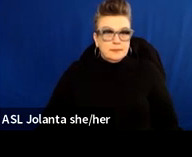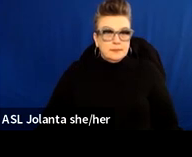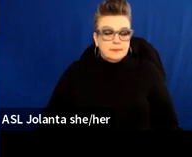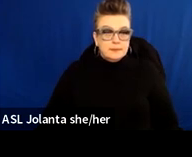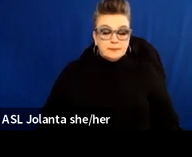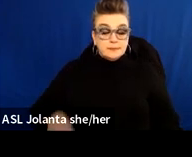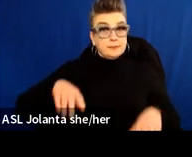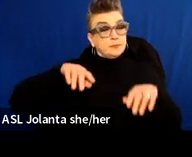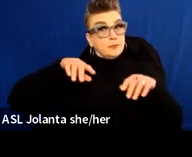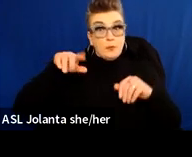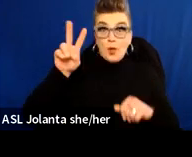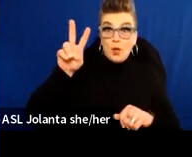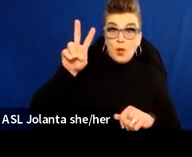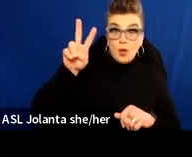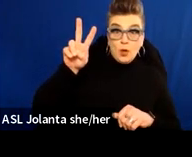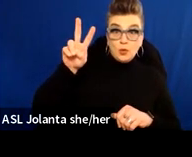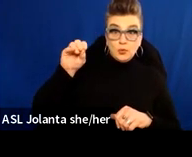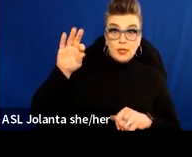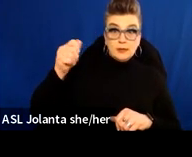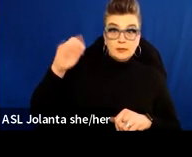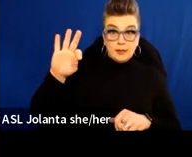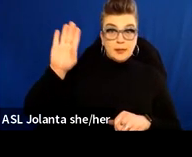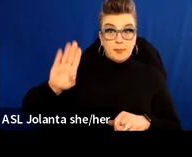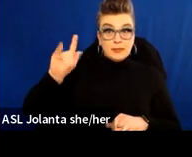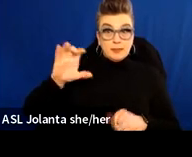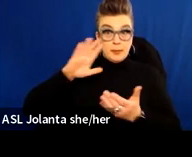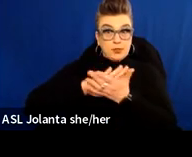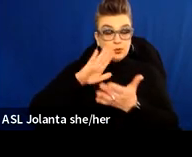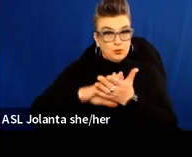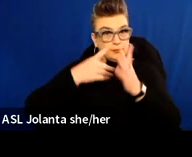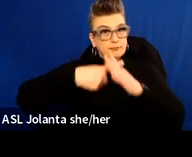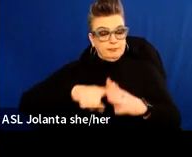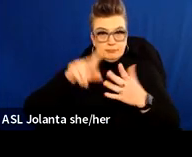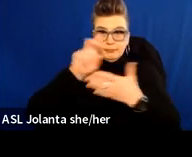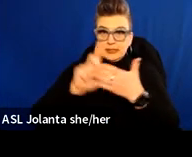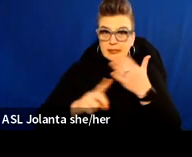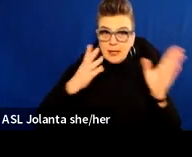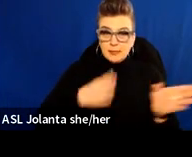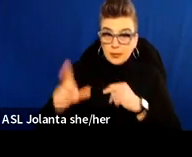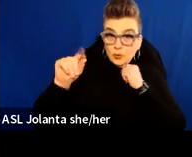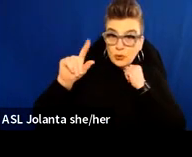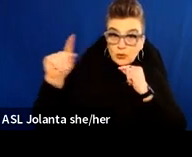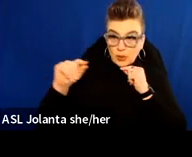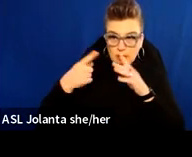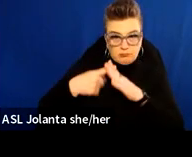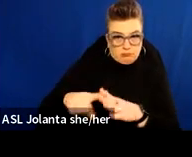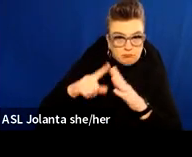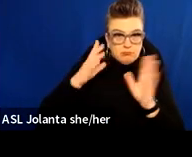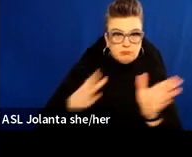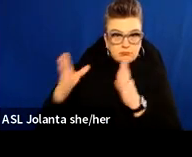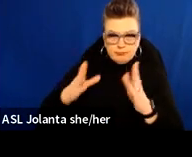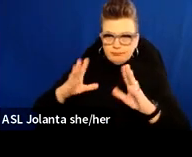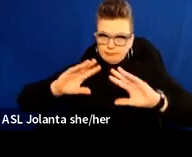in 2019 boston public schools began a high school redesign plan in 2020 initial plans were brought forward that outlined